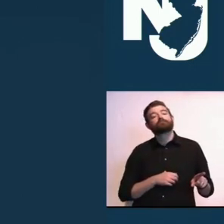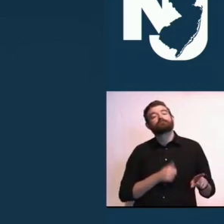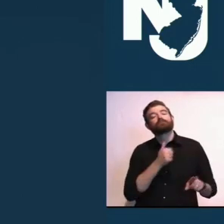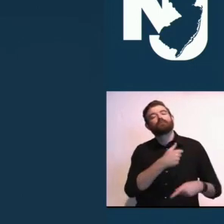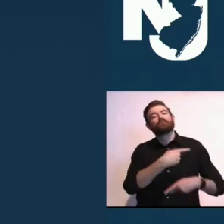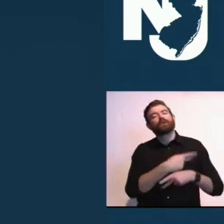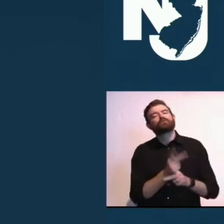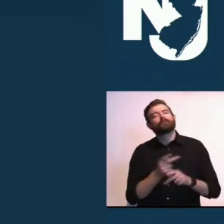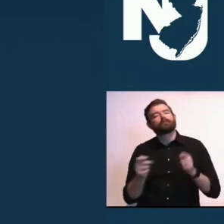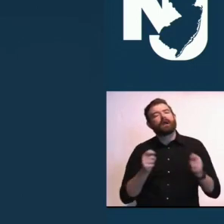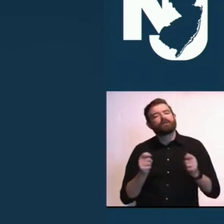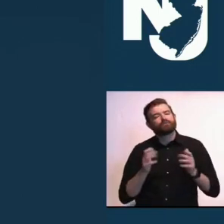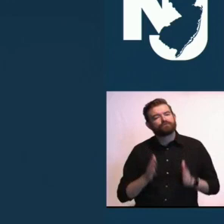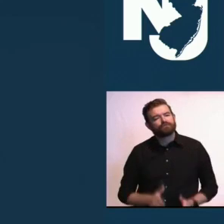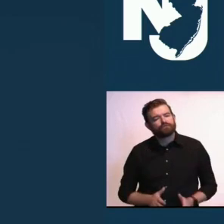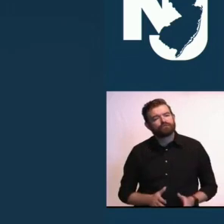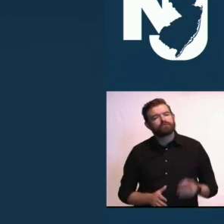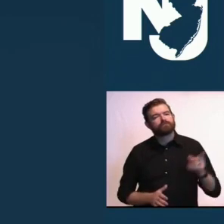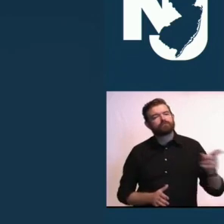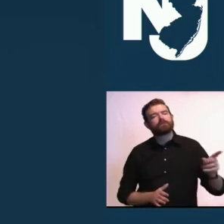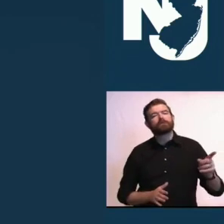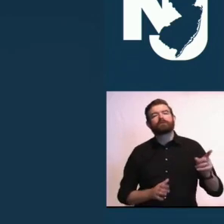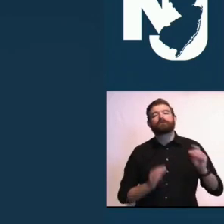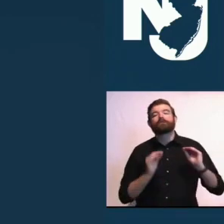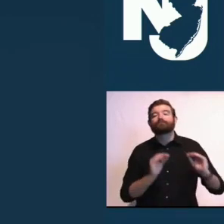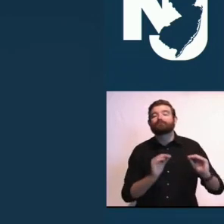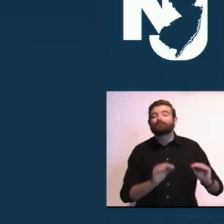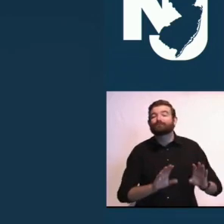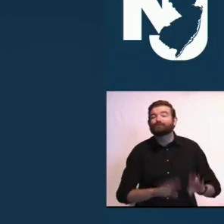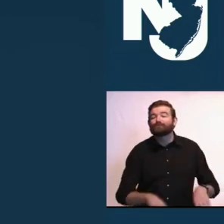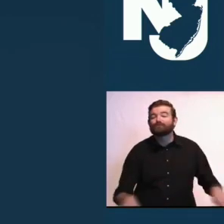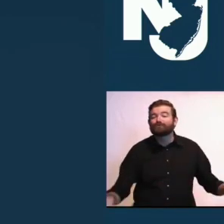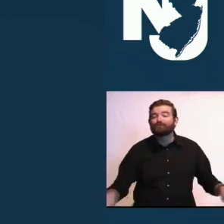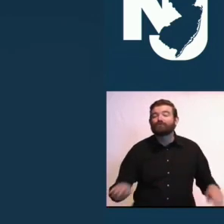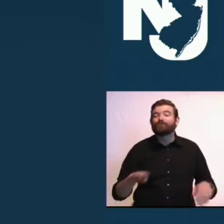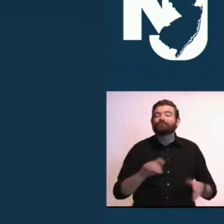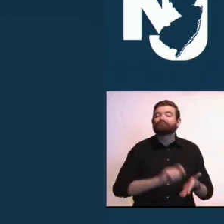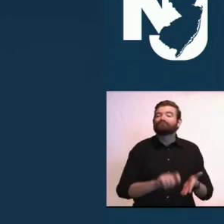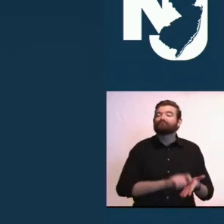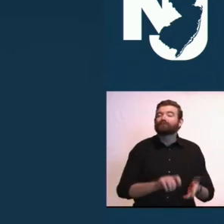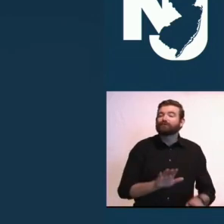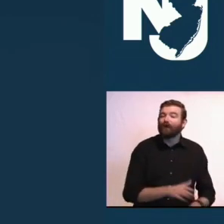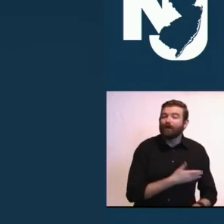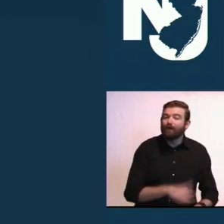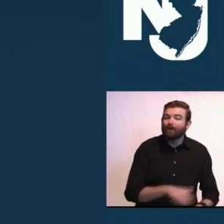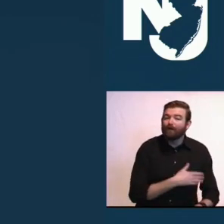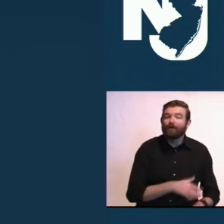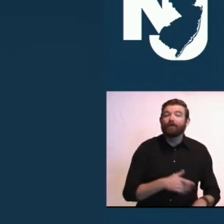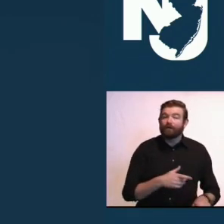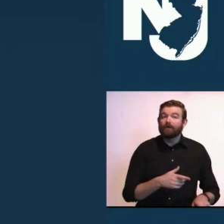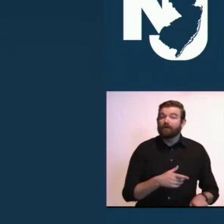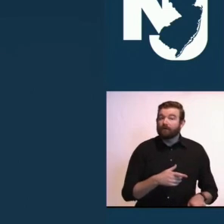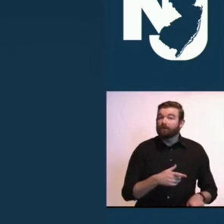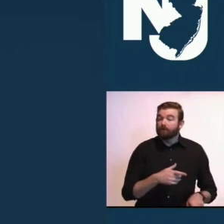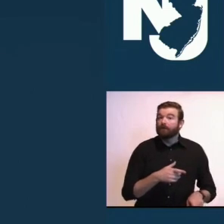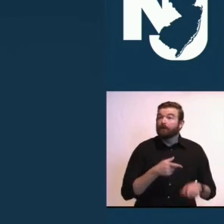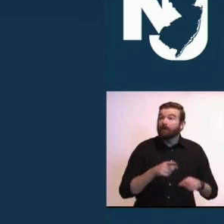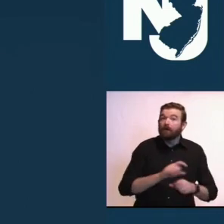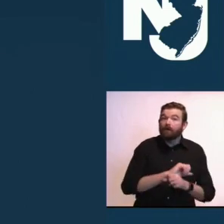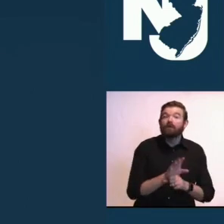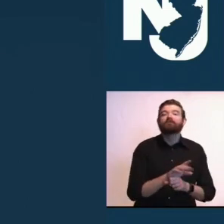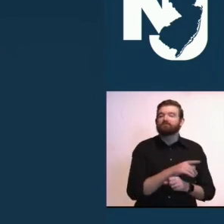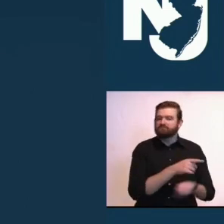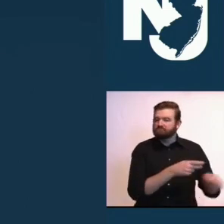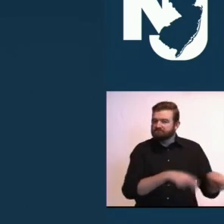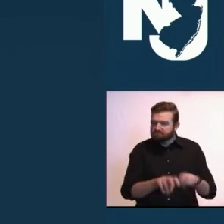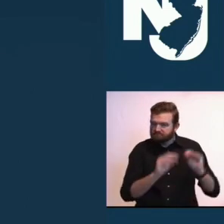He taught children's songwriting classes, including online through the pandemic. Tom left behind a